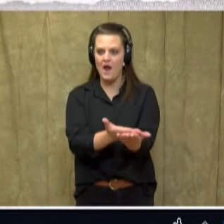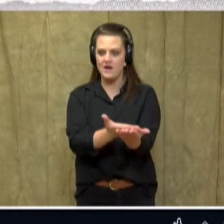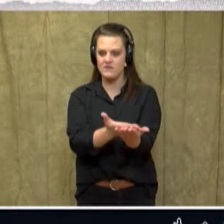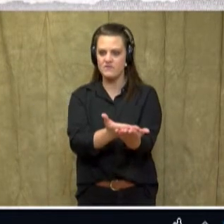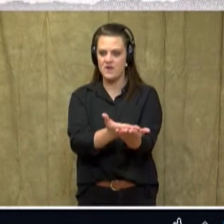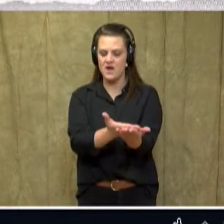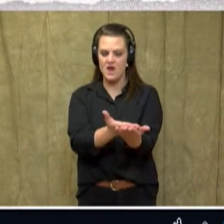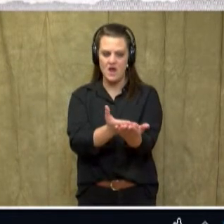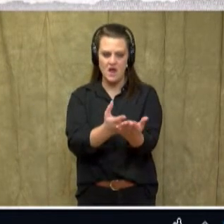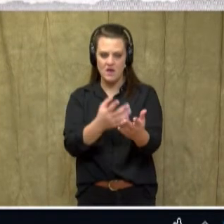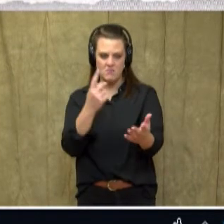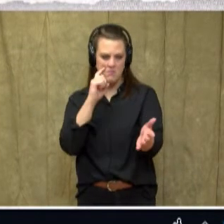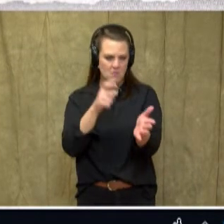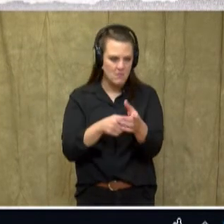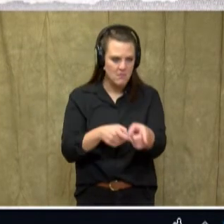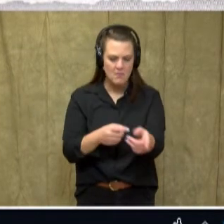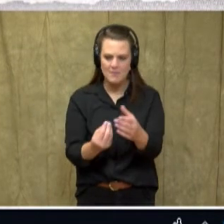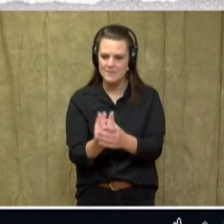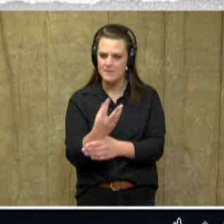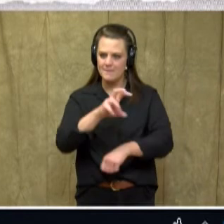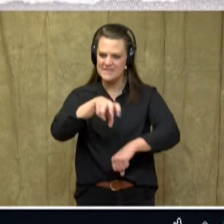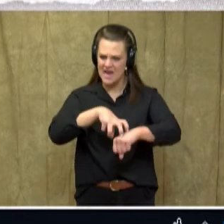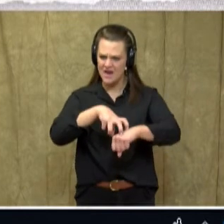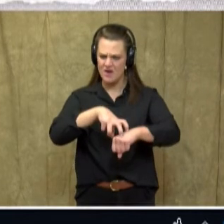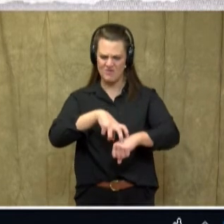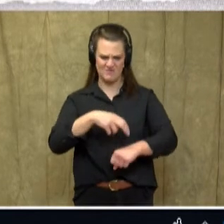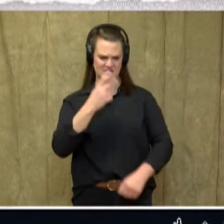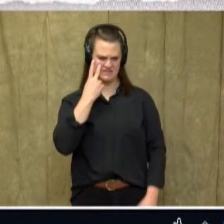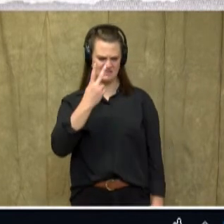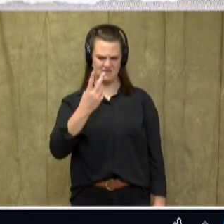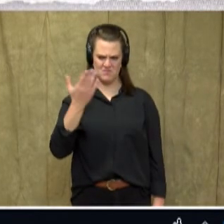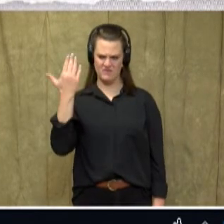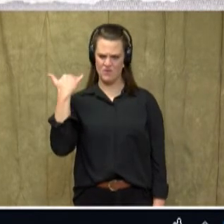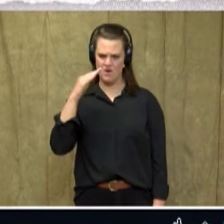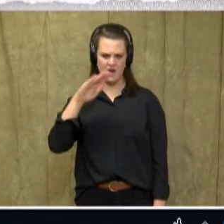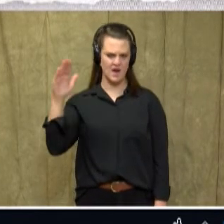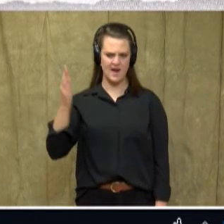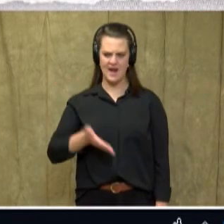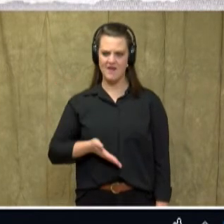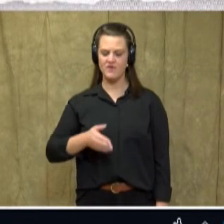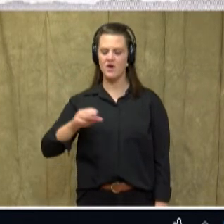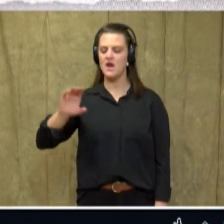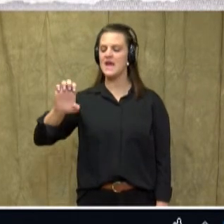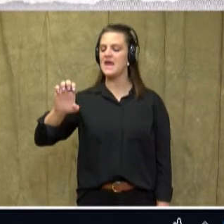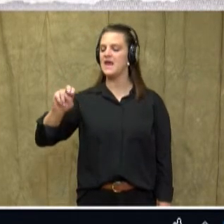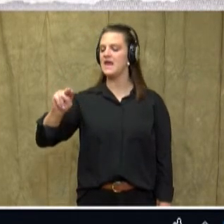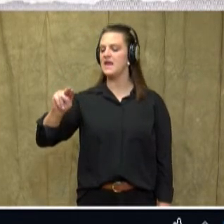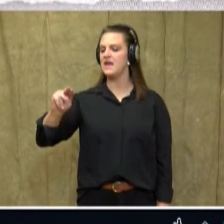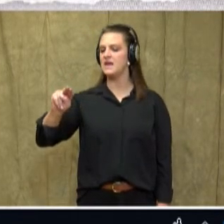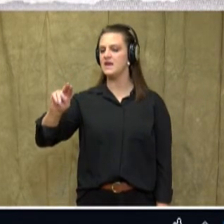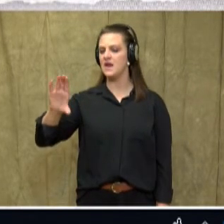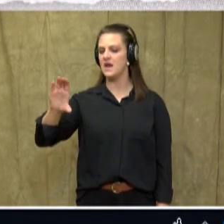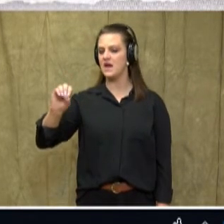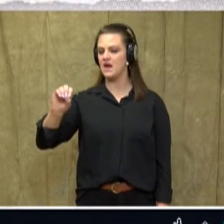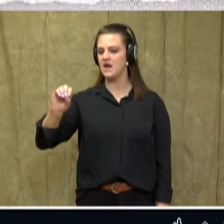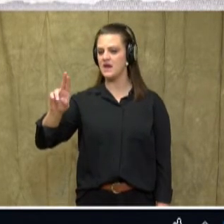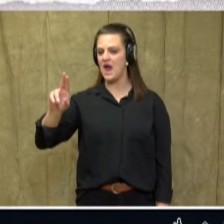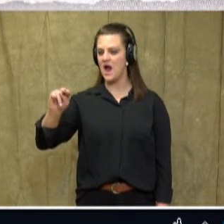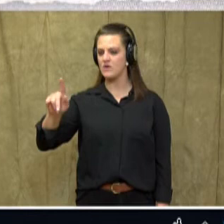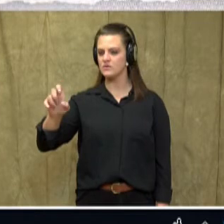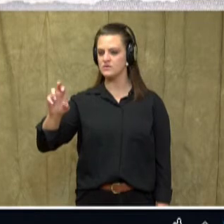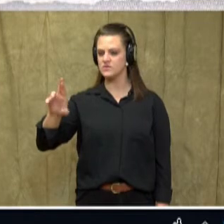They had never seen it before. Oh, wow, look at that word encountered. If you think about that